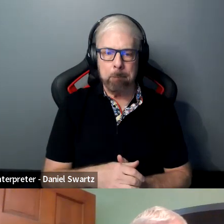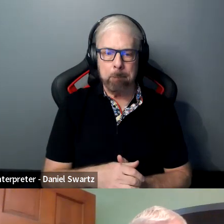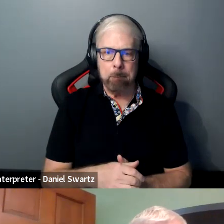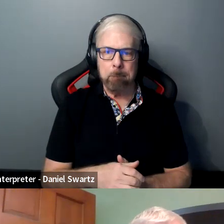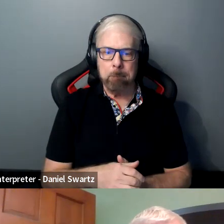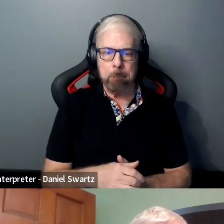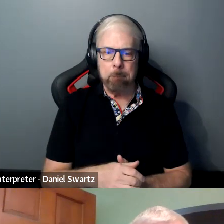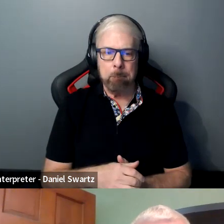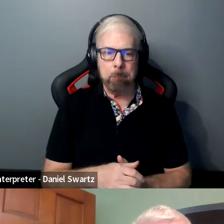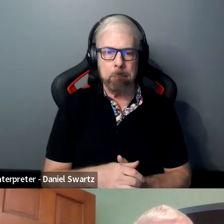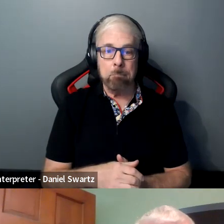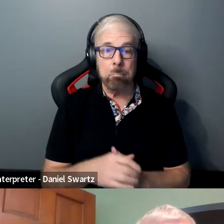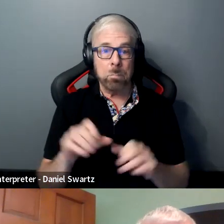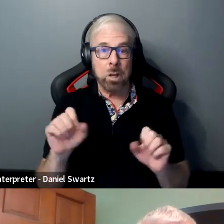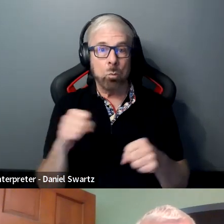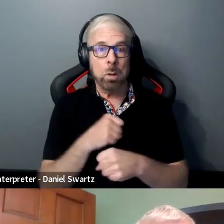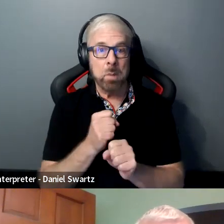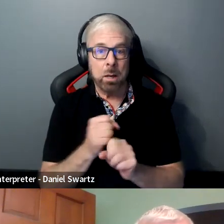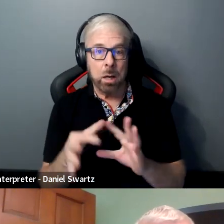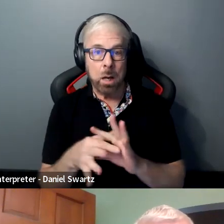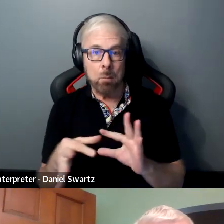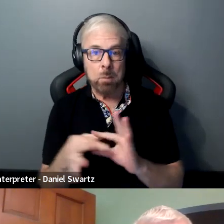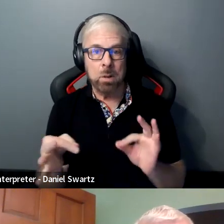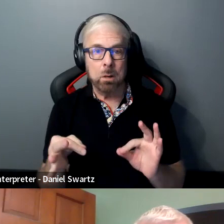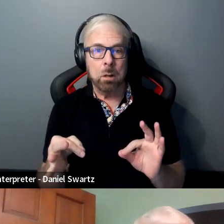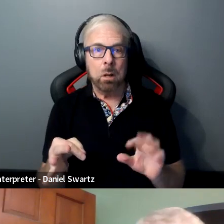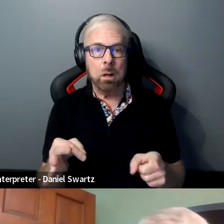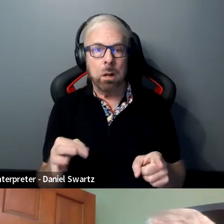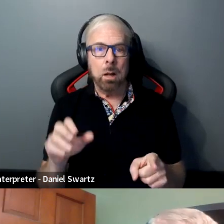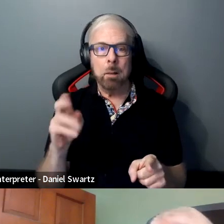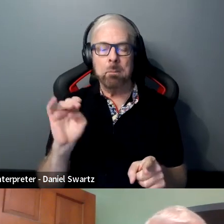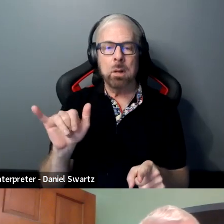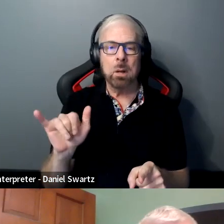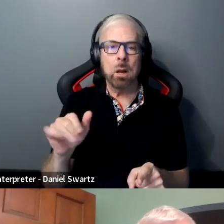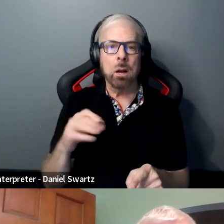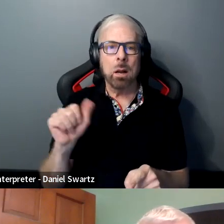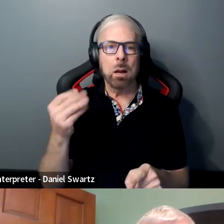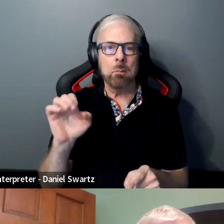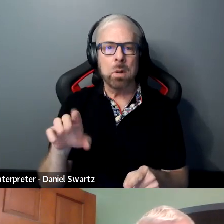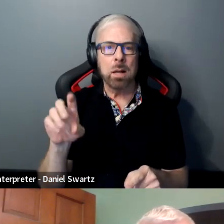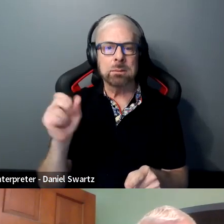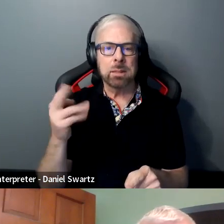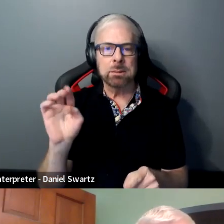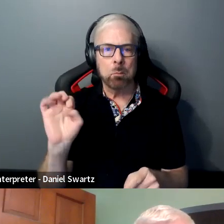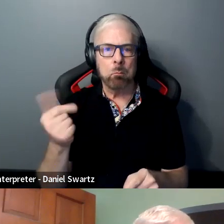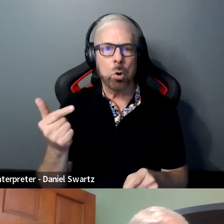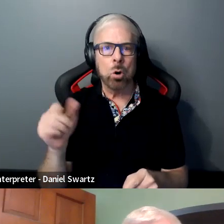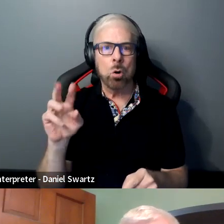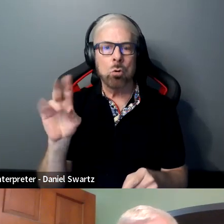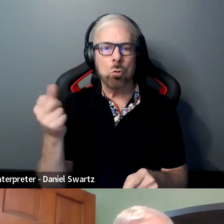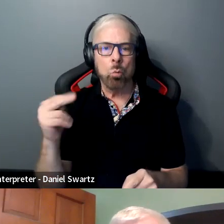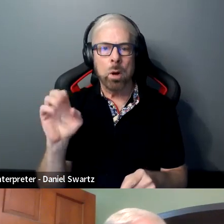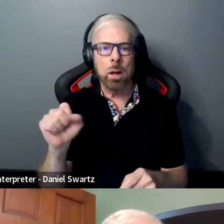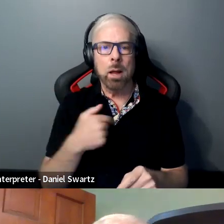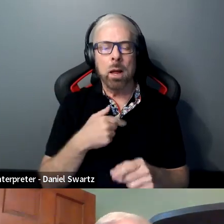Can I make a comment? Thank you. Hi, I'm Amy Dessenberg-Wines, and I manage the Iowa Coalition